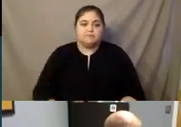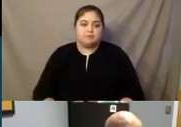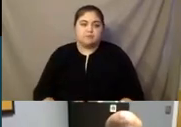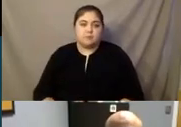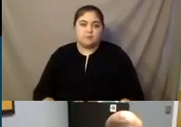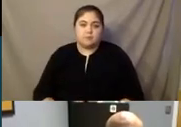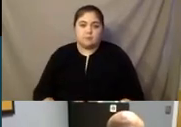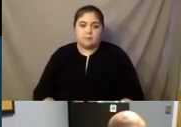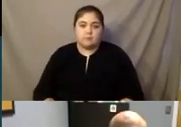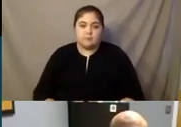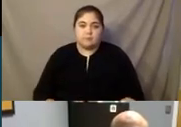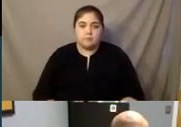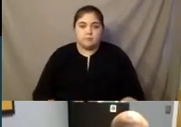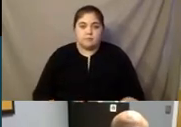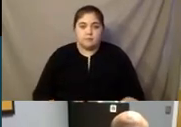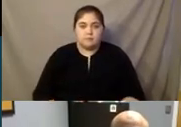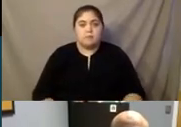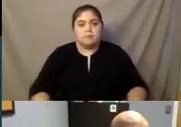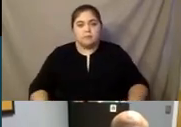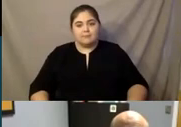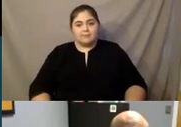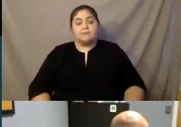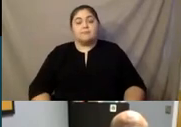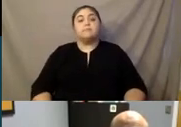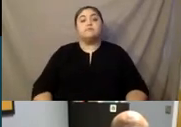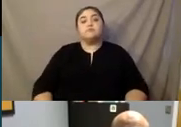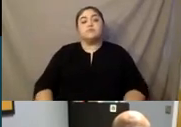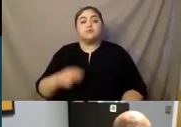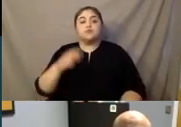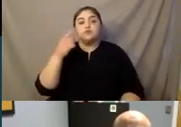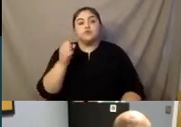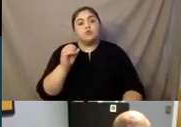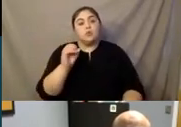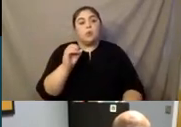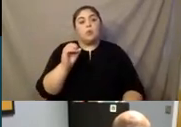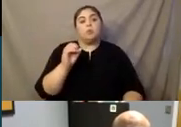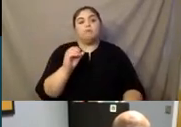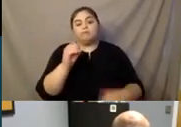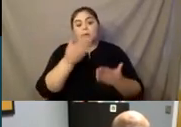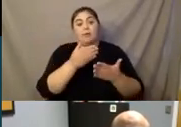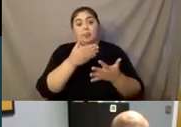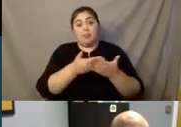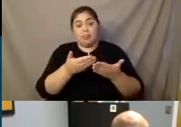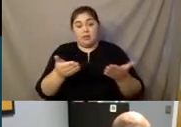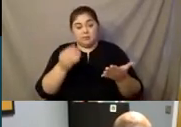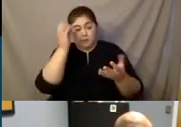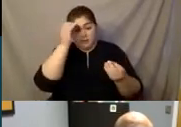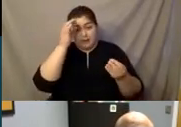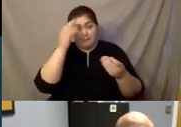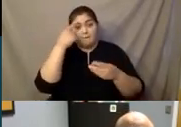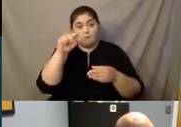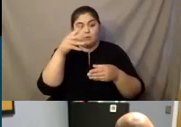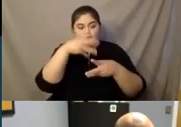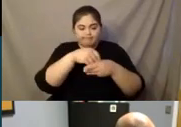Is this you still, Mel? Oh, sorry. Yeah, so in terms of, like I said, the factors that we consider towards a negotiated